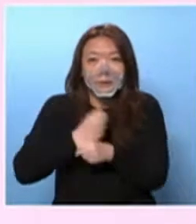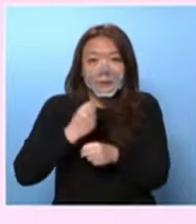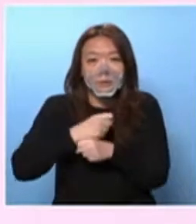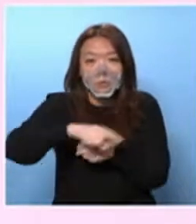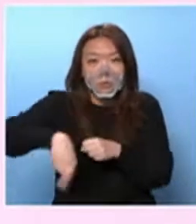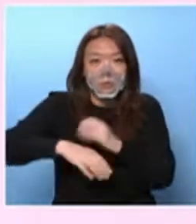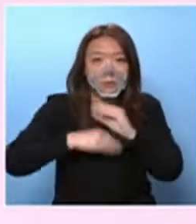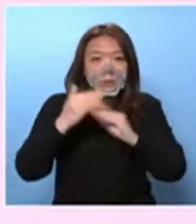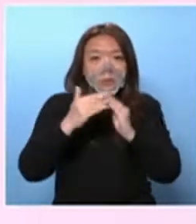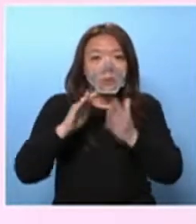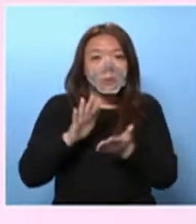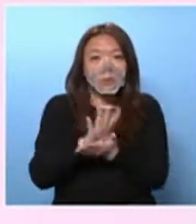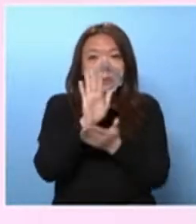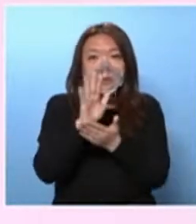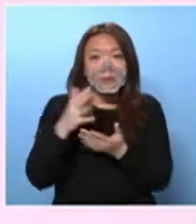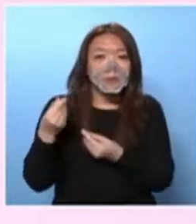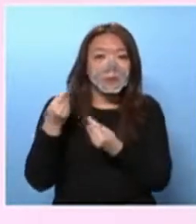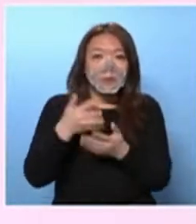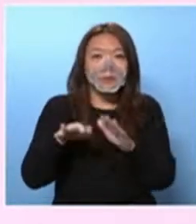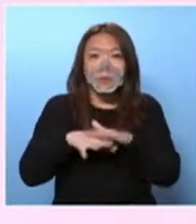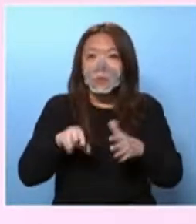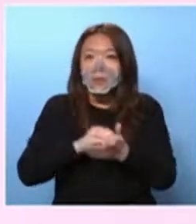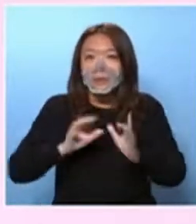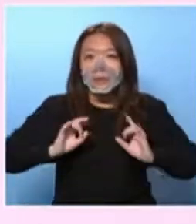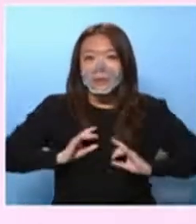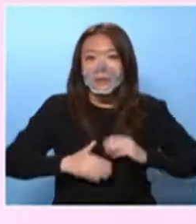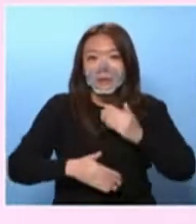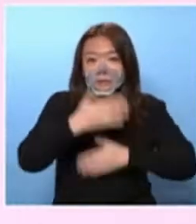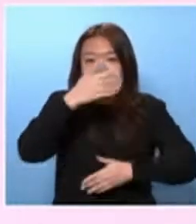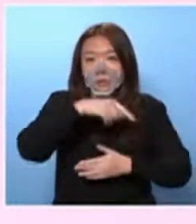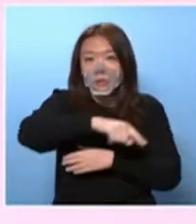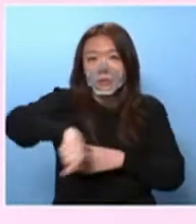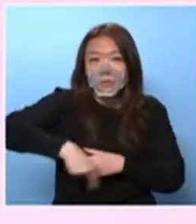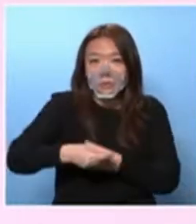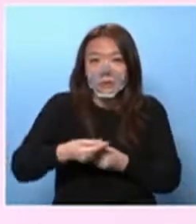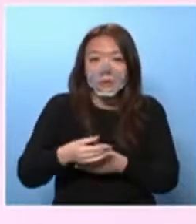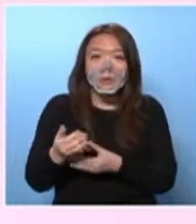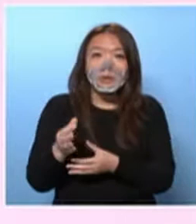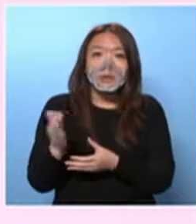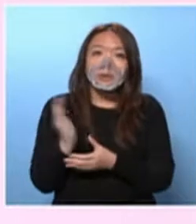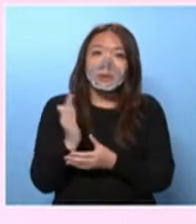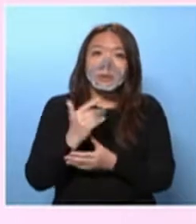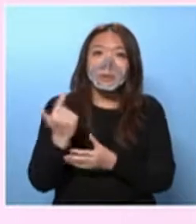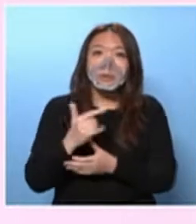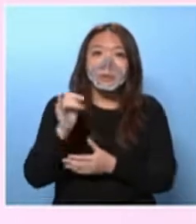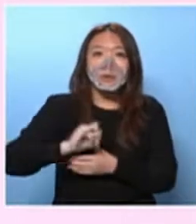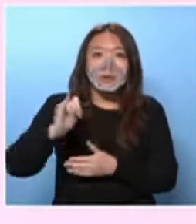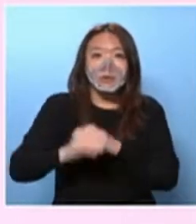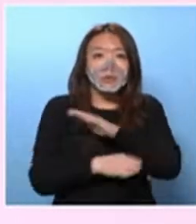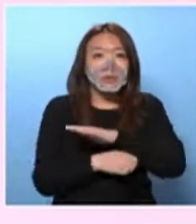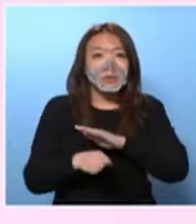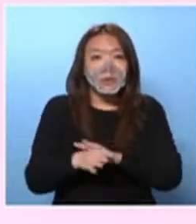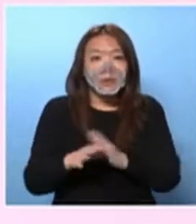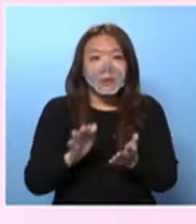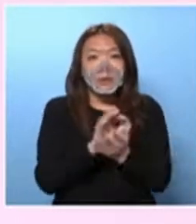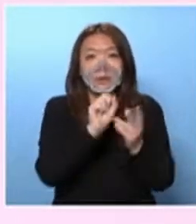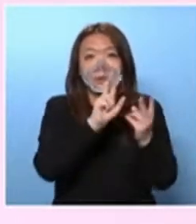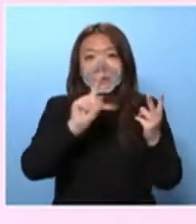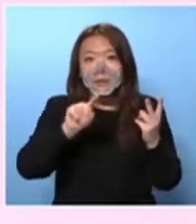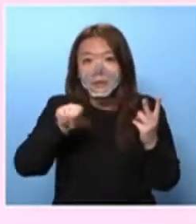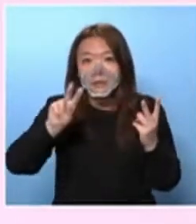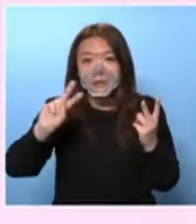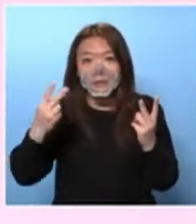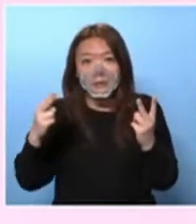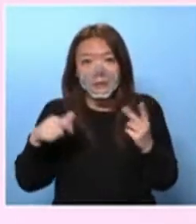multi-pronged strategy to actively expedite land supply for housing. There has been a steady land supply for private housing developments over the past 5 years,